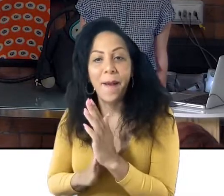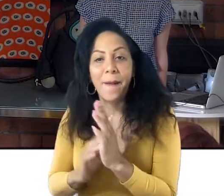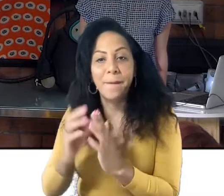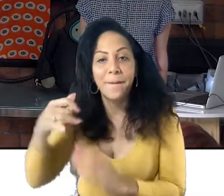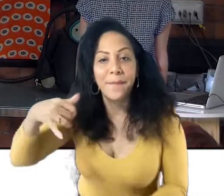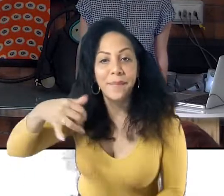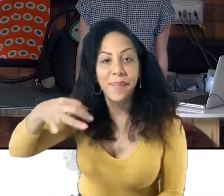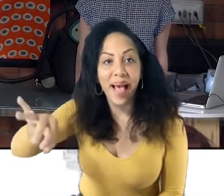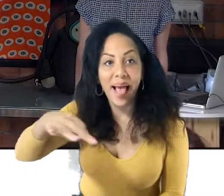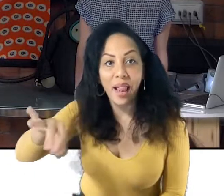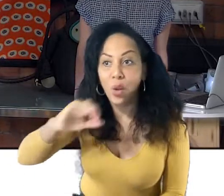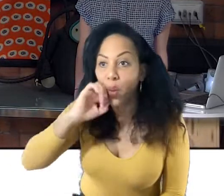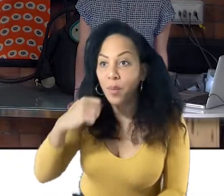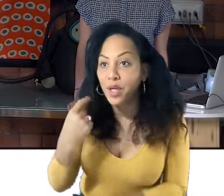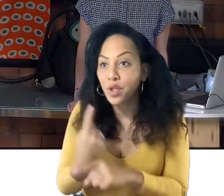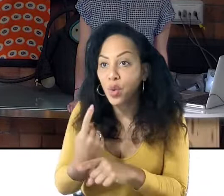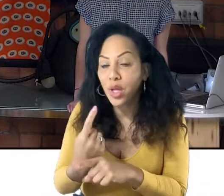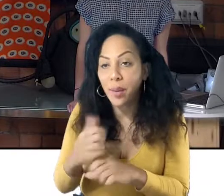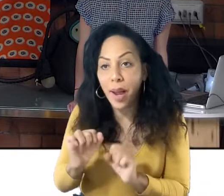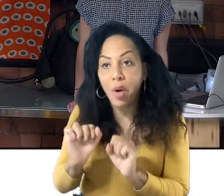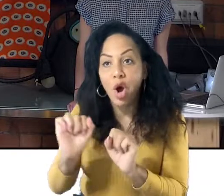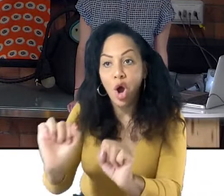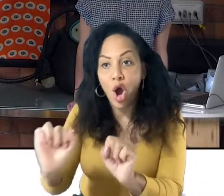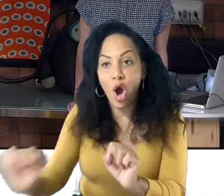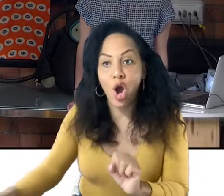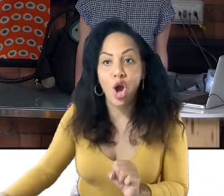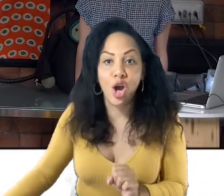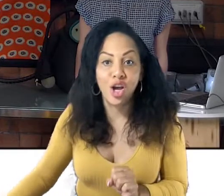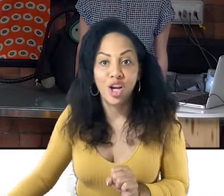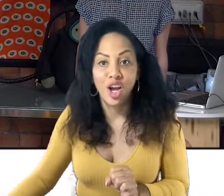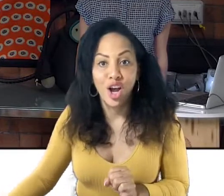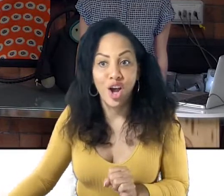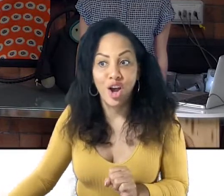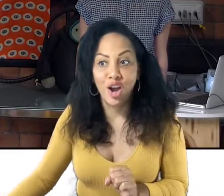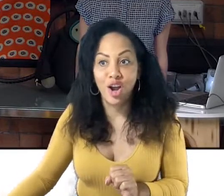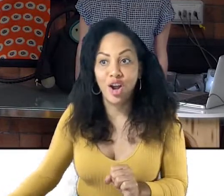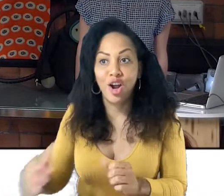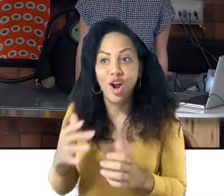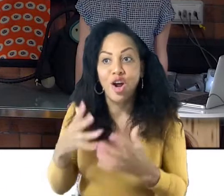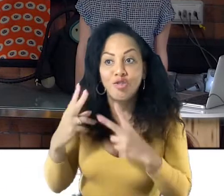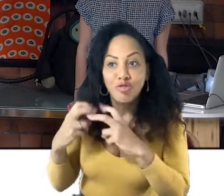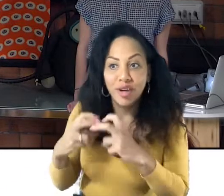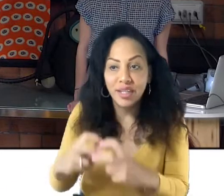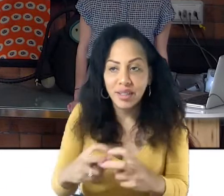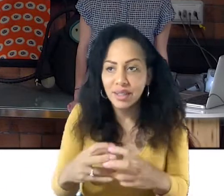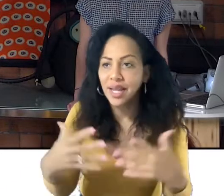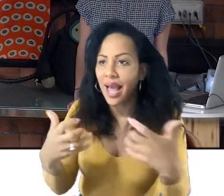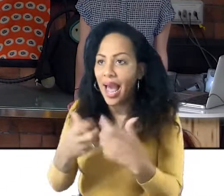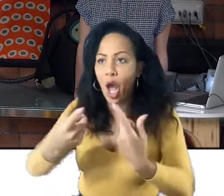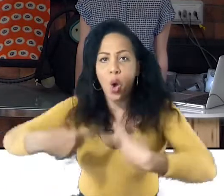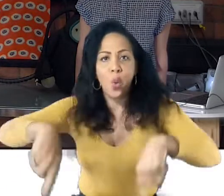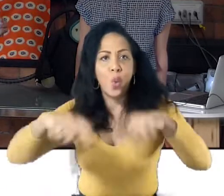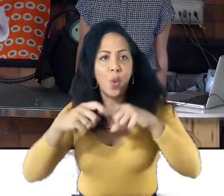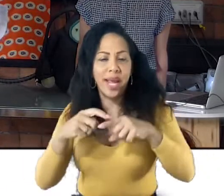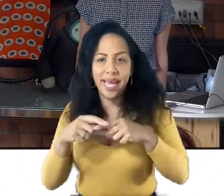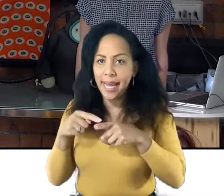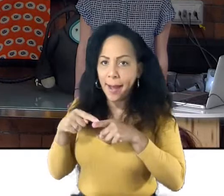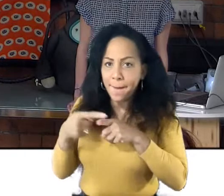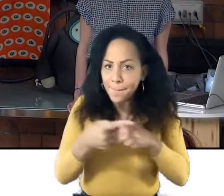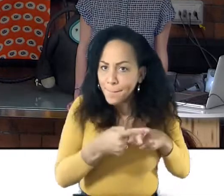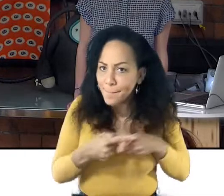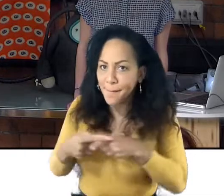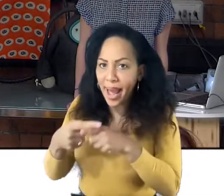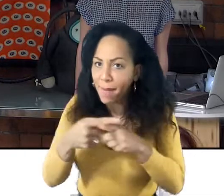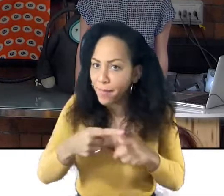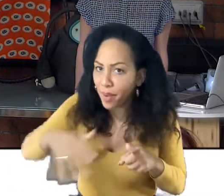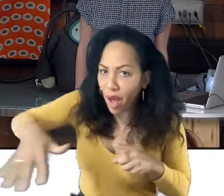Songography, which looks at alternative ways of mapping an area based on how we locate ourselves and our communities. I'm going to sit down and hand it over to